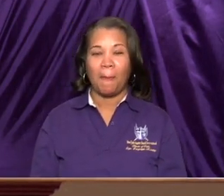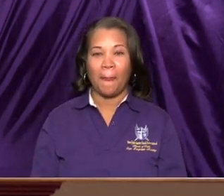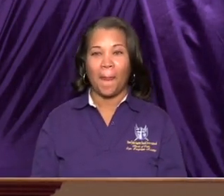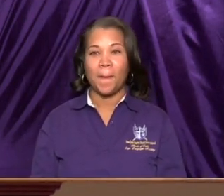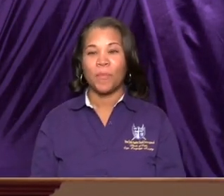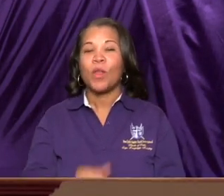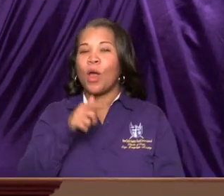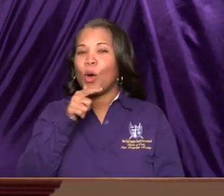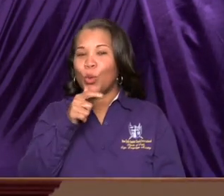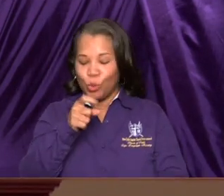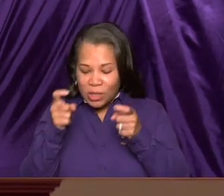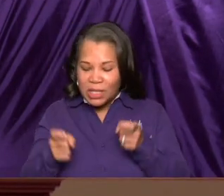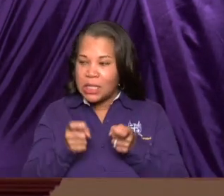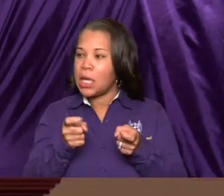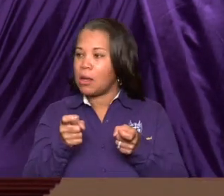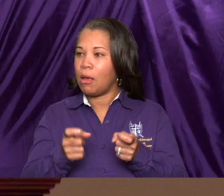Sin.